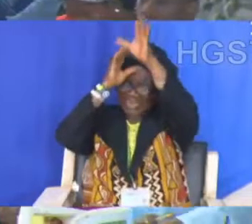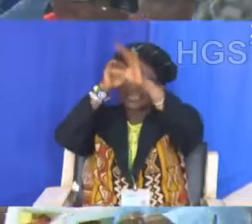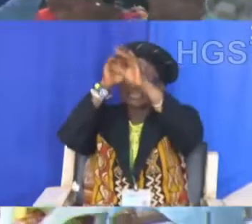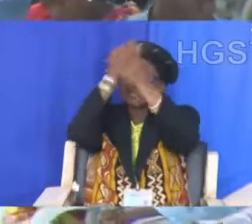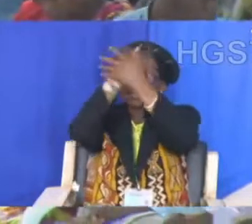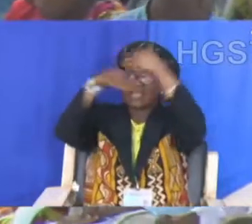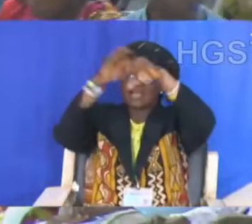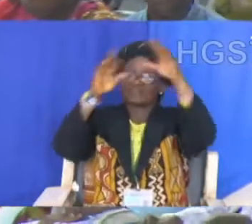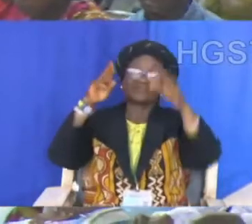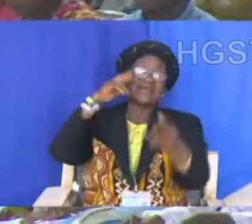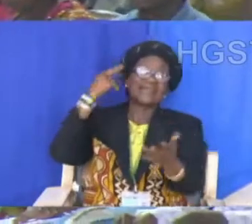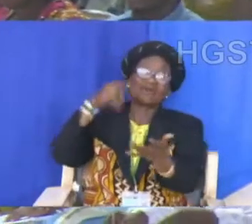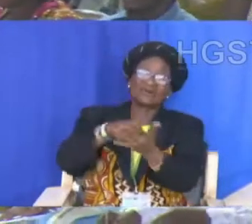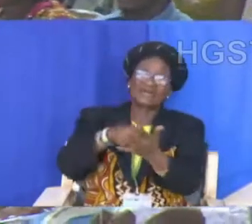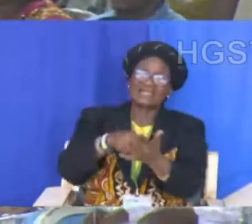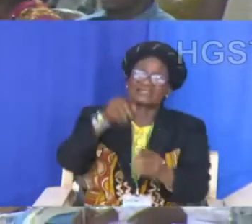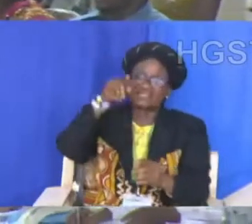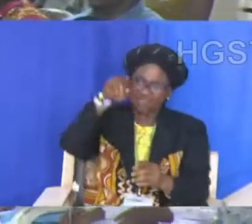recognizes you.